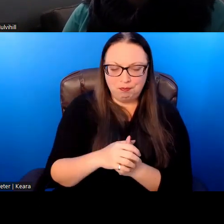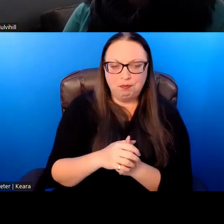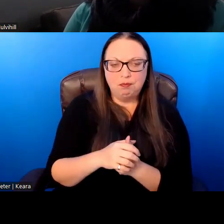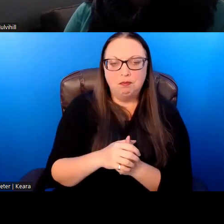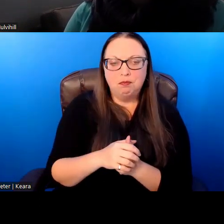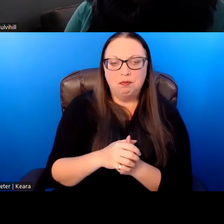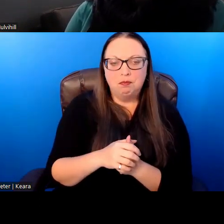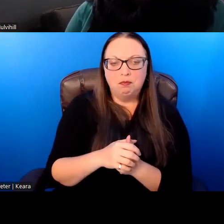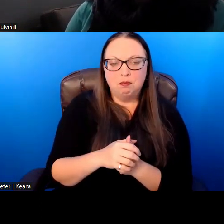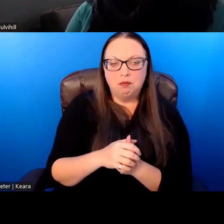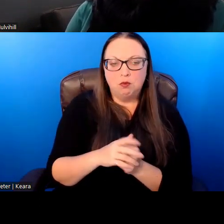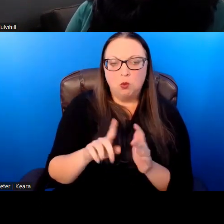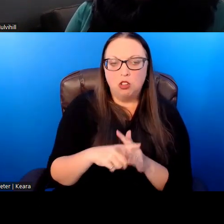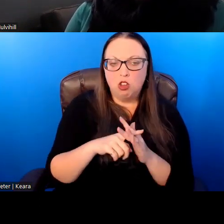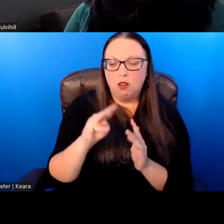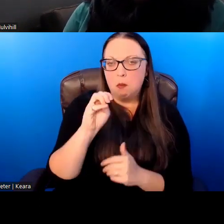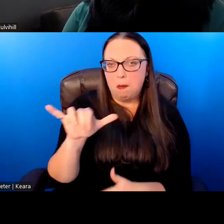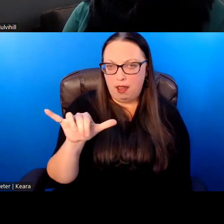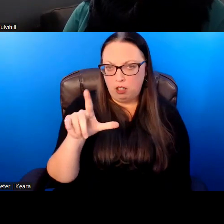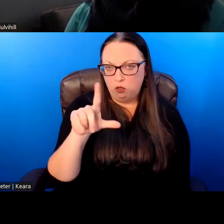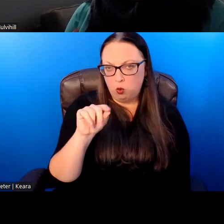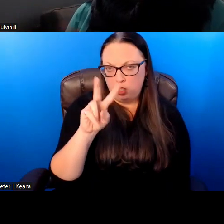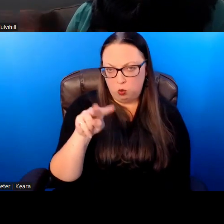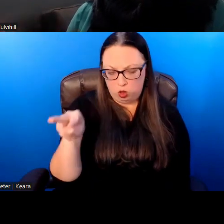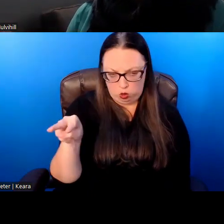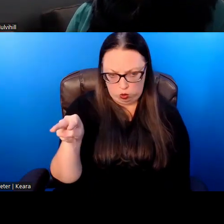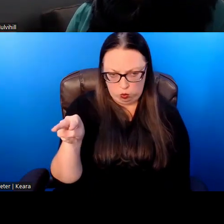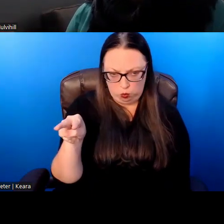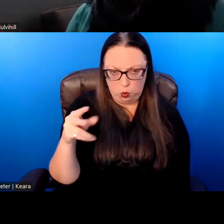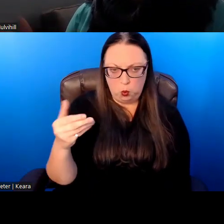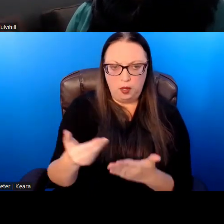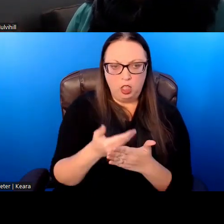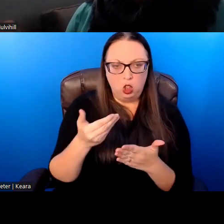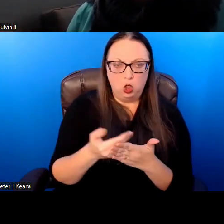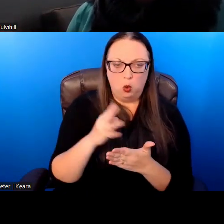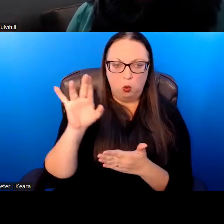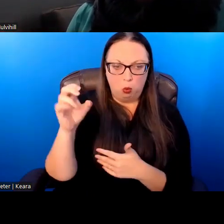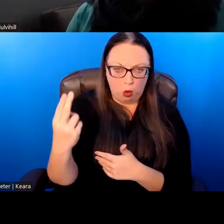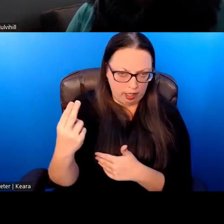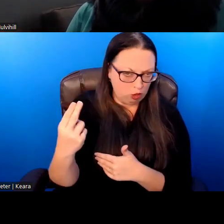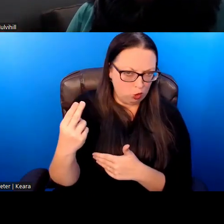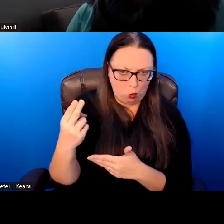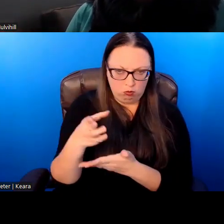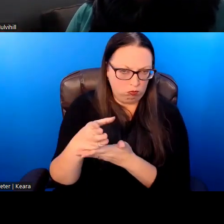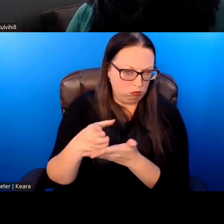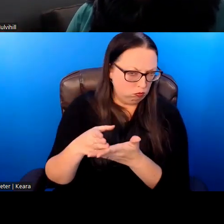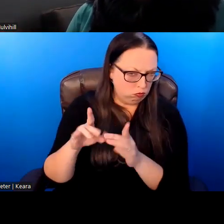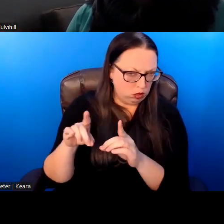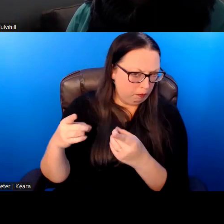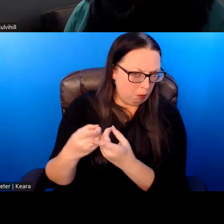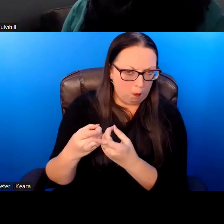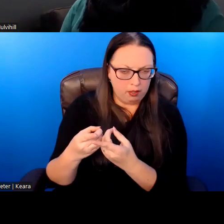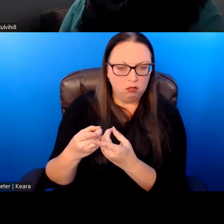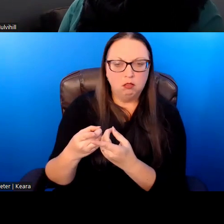by kicking it off in May of 2022 with this new branch or division of our Warm Line